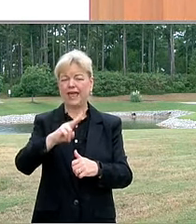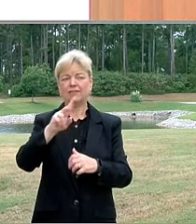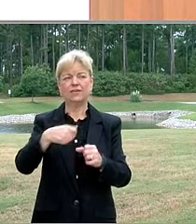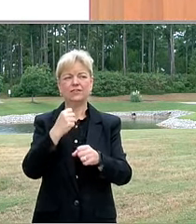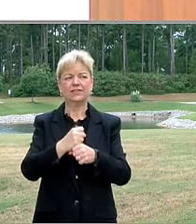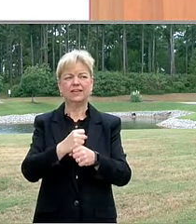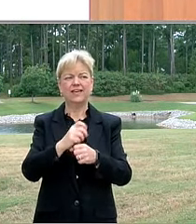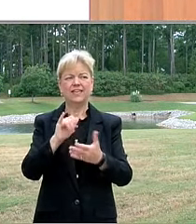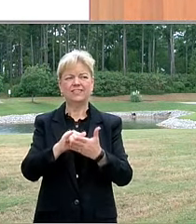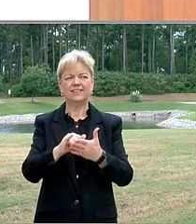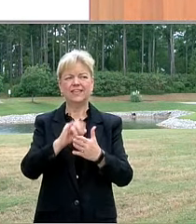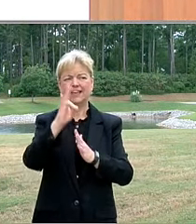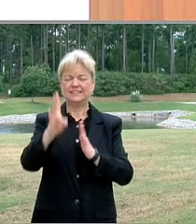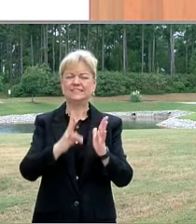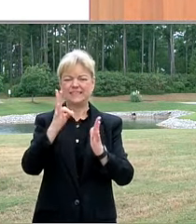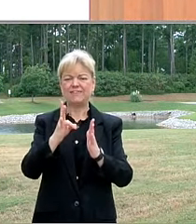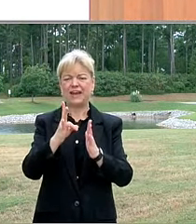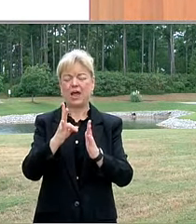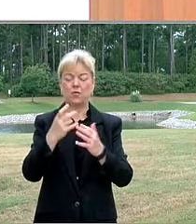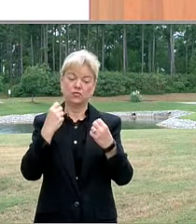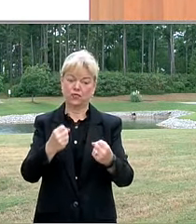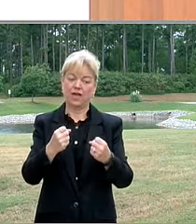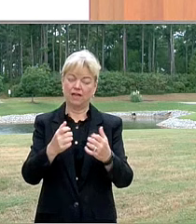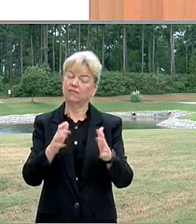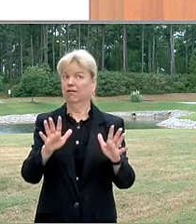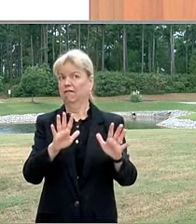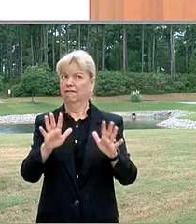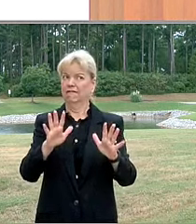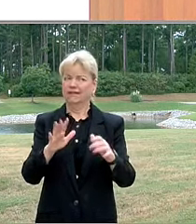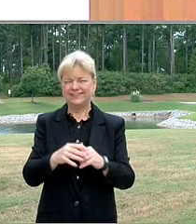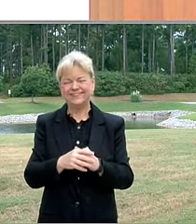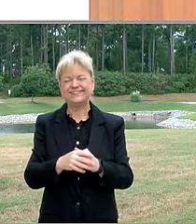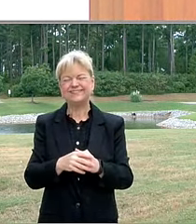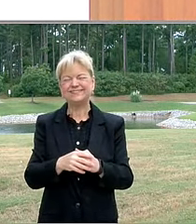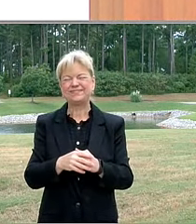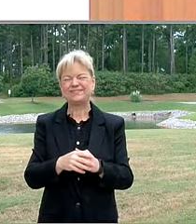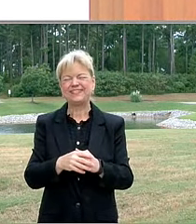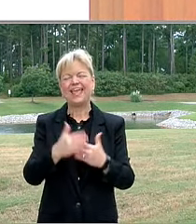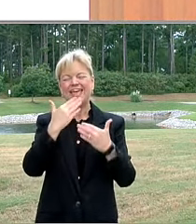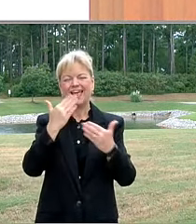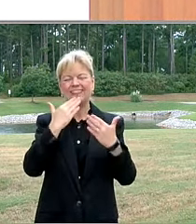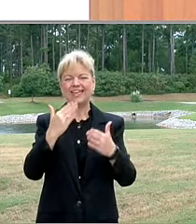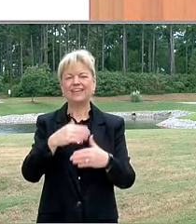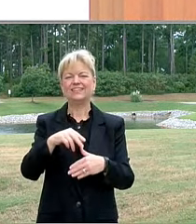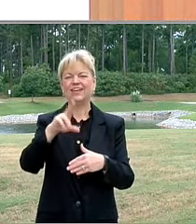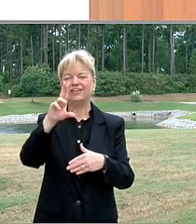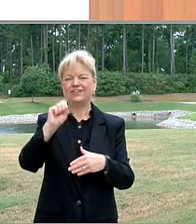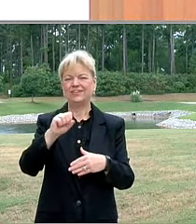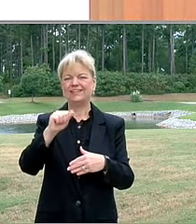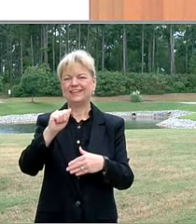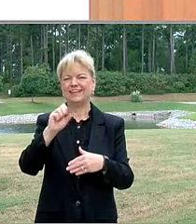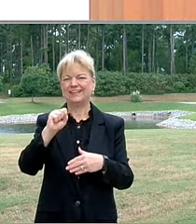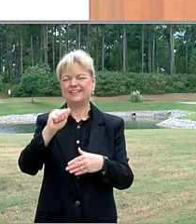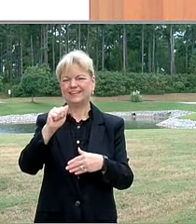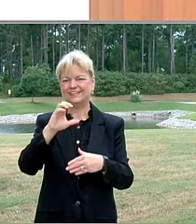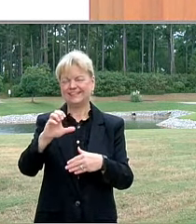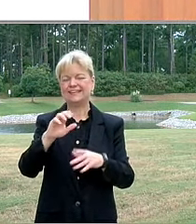years. That's like 7 hours. So thank you. And thank you to the USASAC team for welcoming Kristen